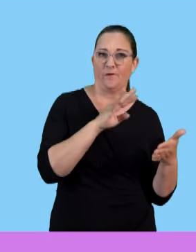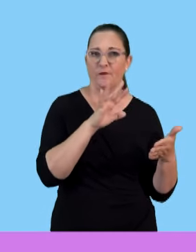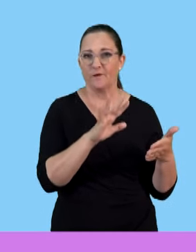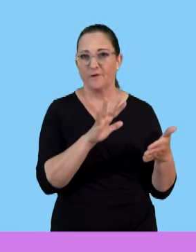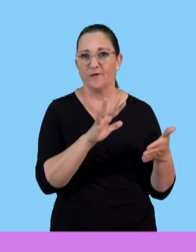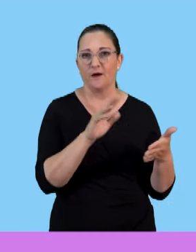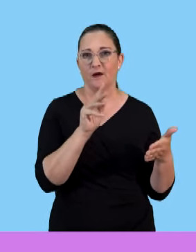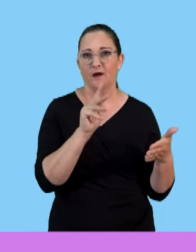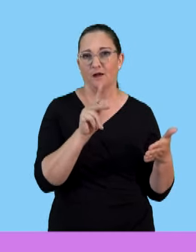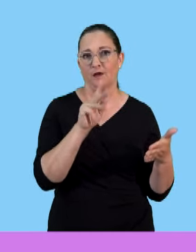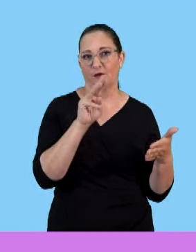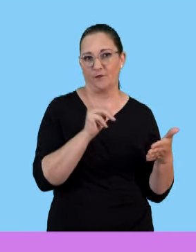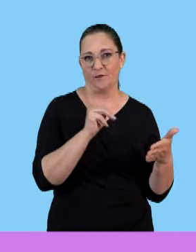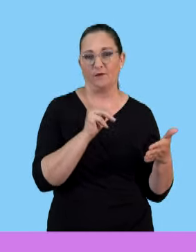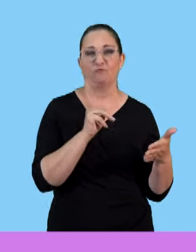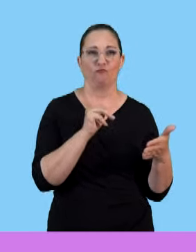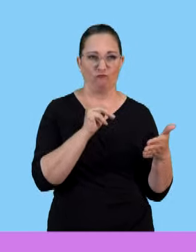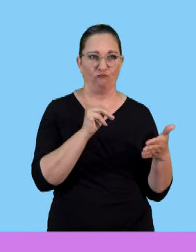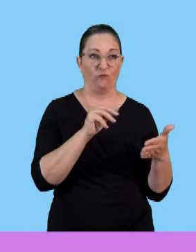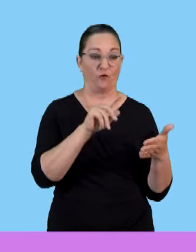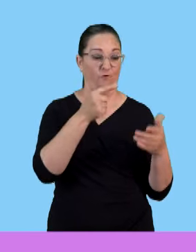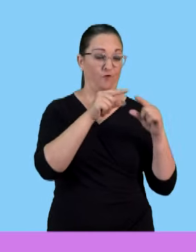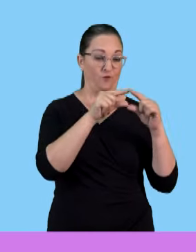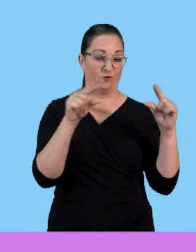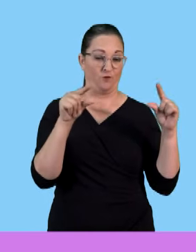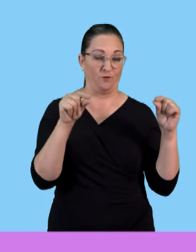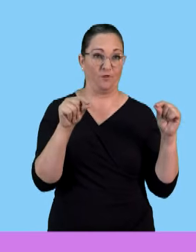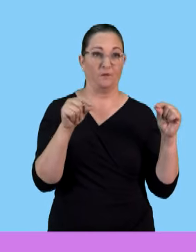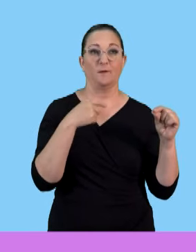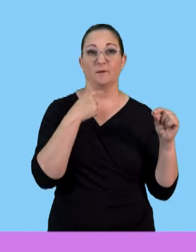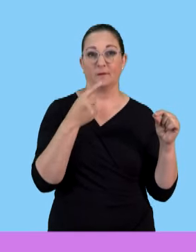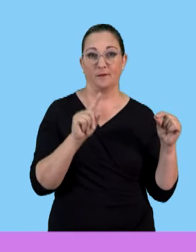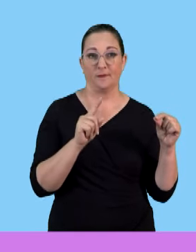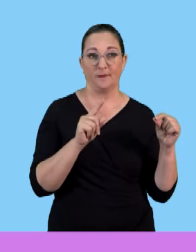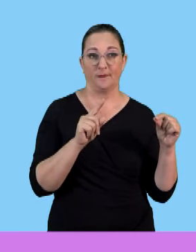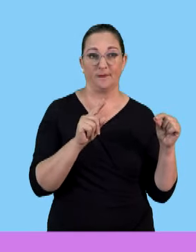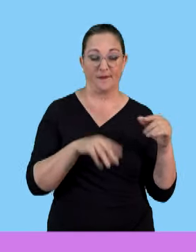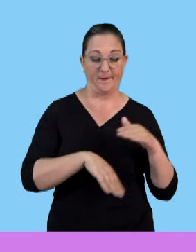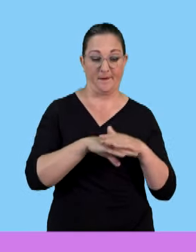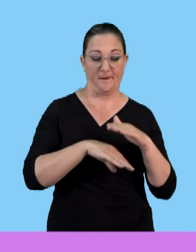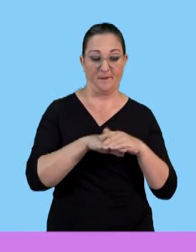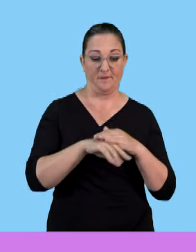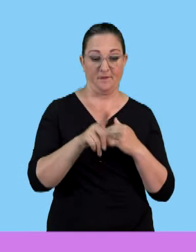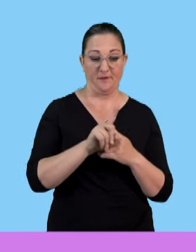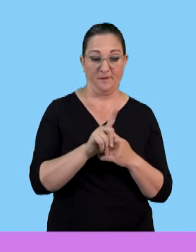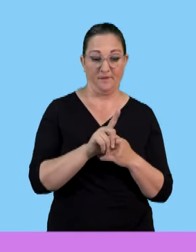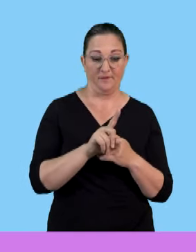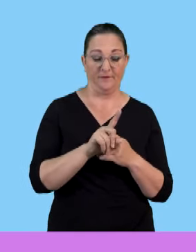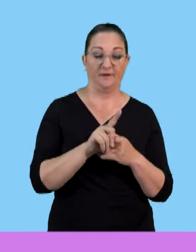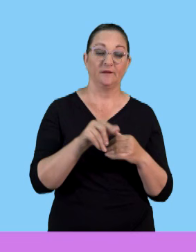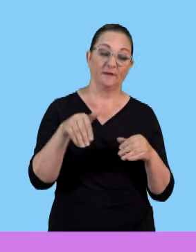where it will be our 45 kilometers. So the first block, it says to us up to